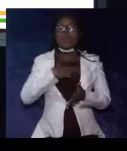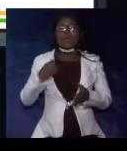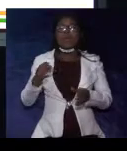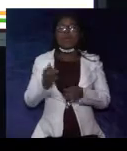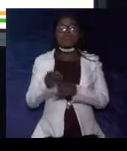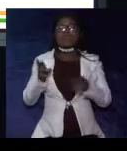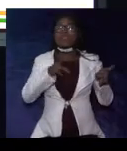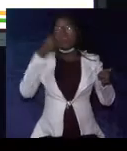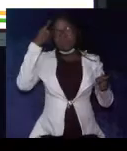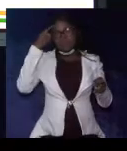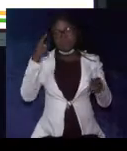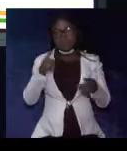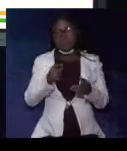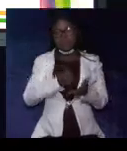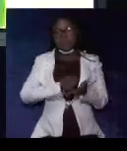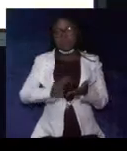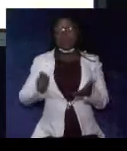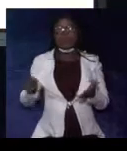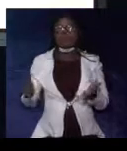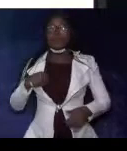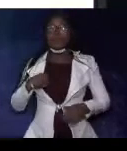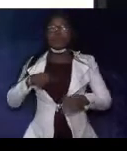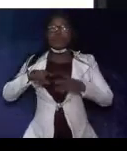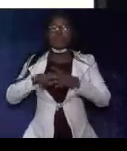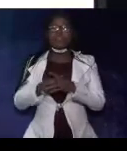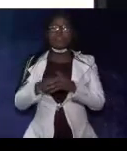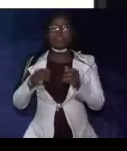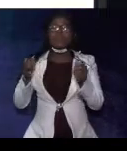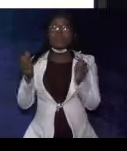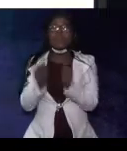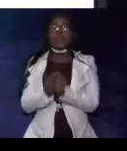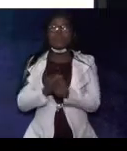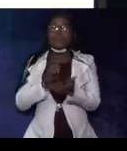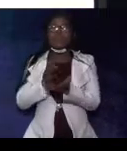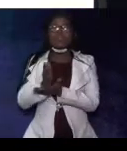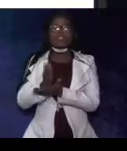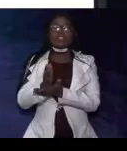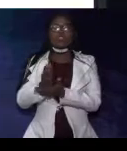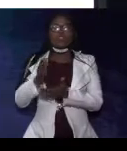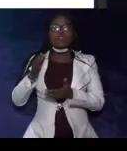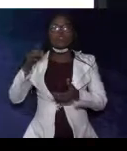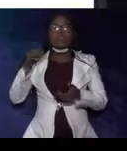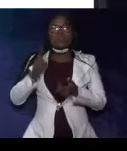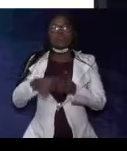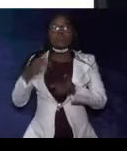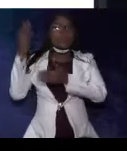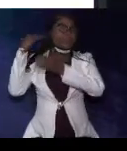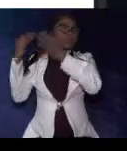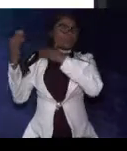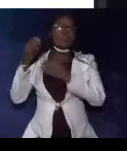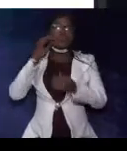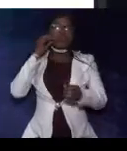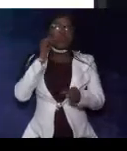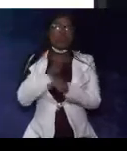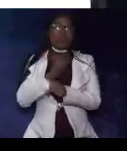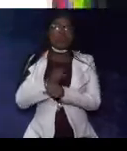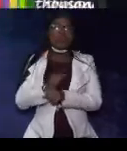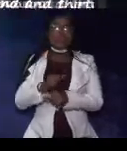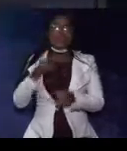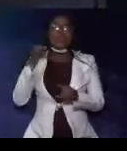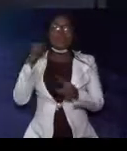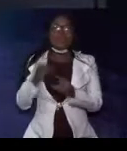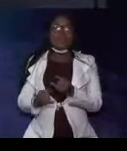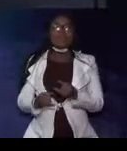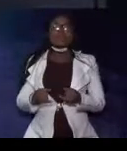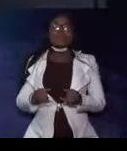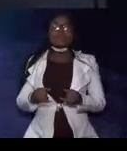ready for the ride. So we'll begin with correction to the previous homework as is our usual practice.